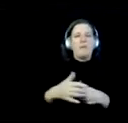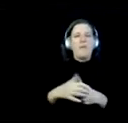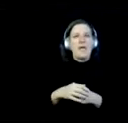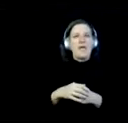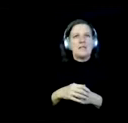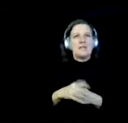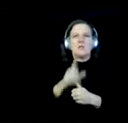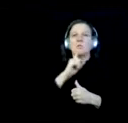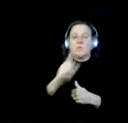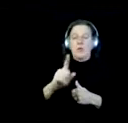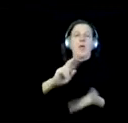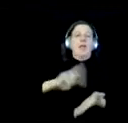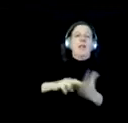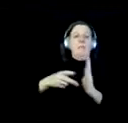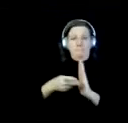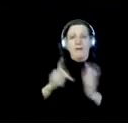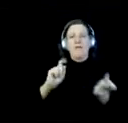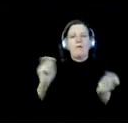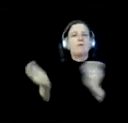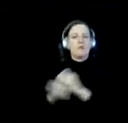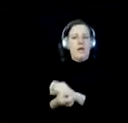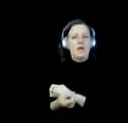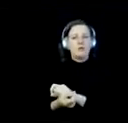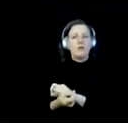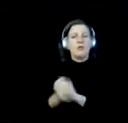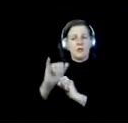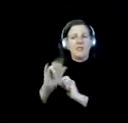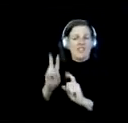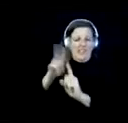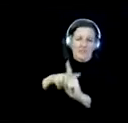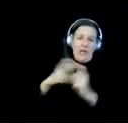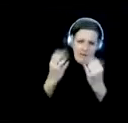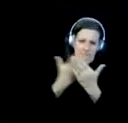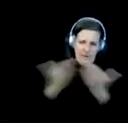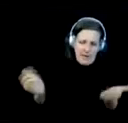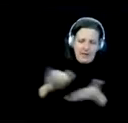real meaningful change. And that applies to a lot of things, but seemed